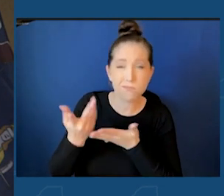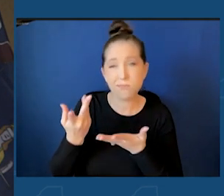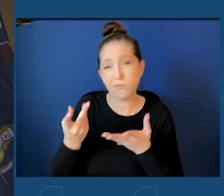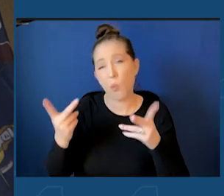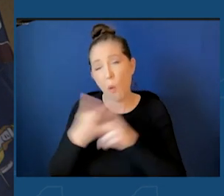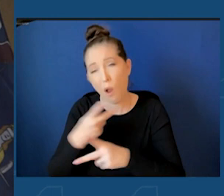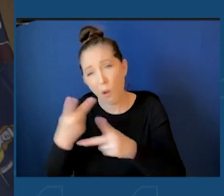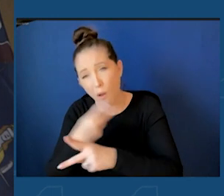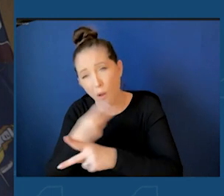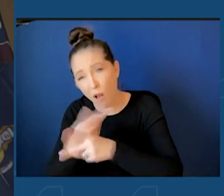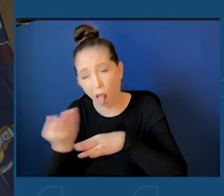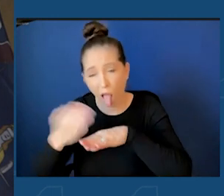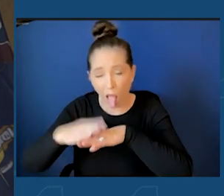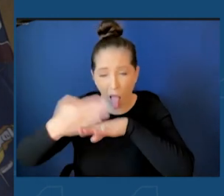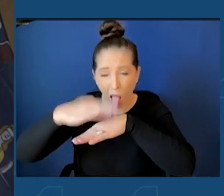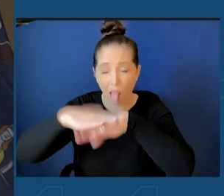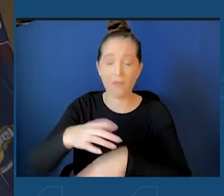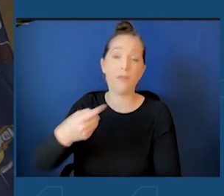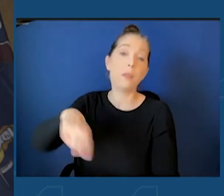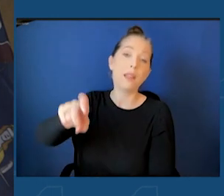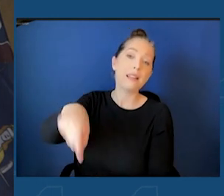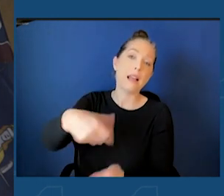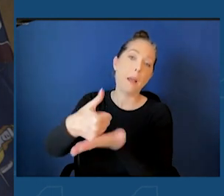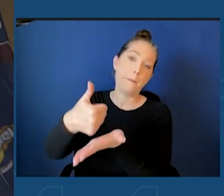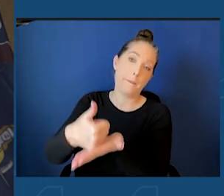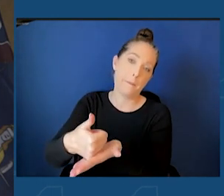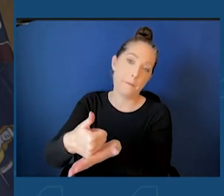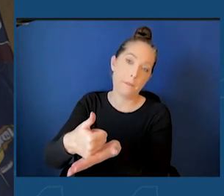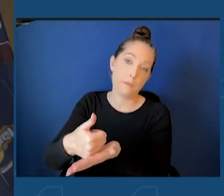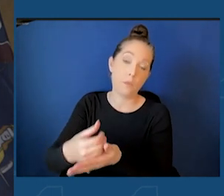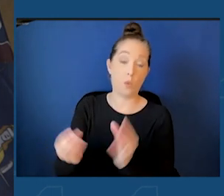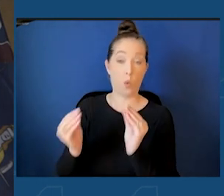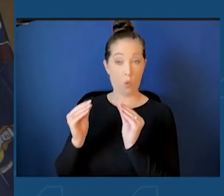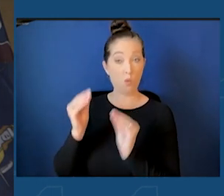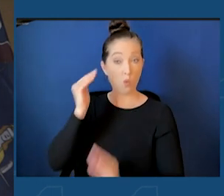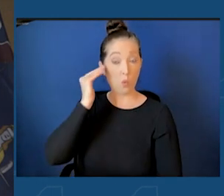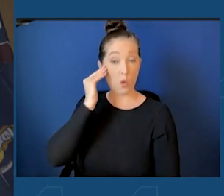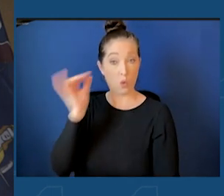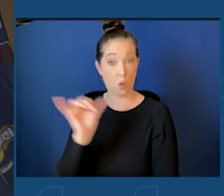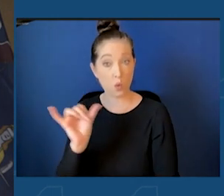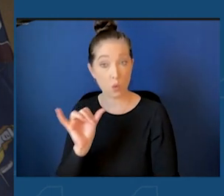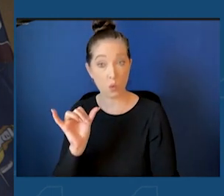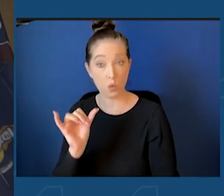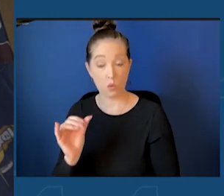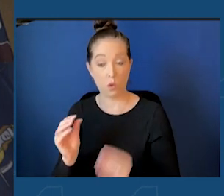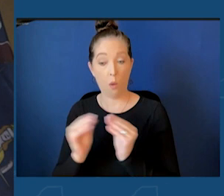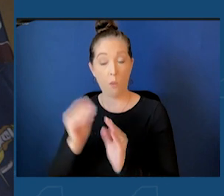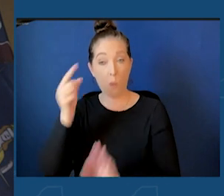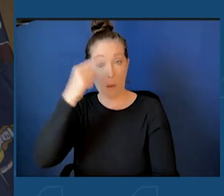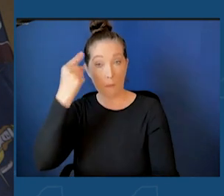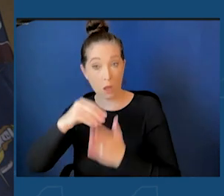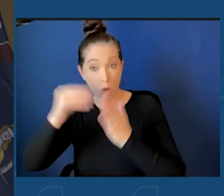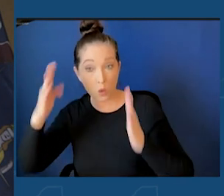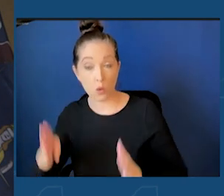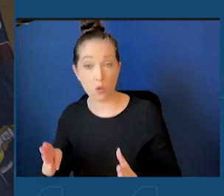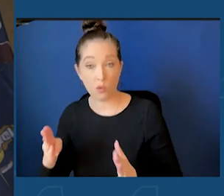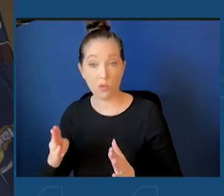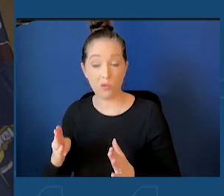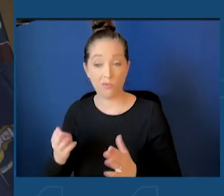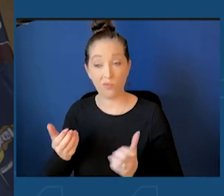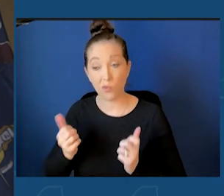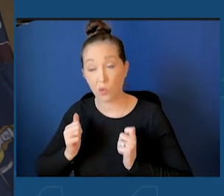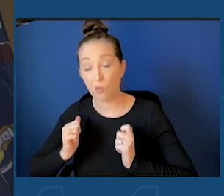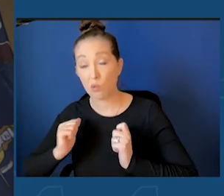So we also know that more black students have attempted suicide. And when it comes to